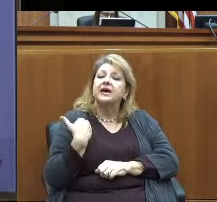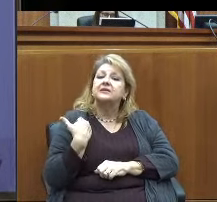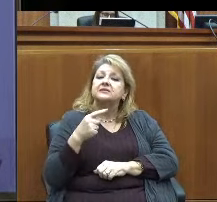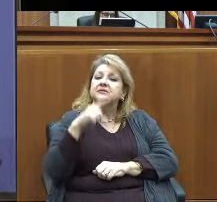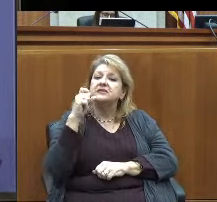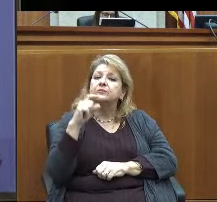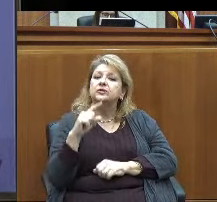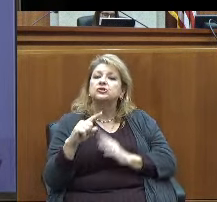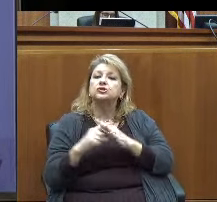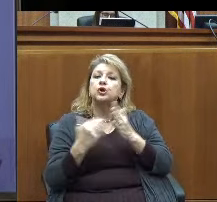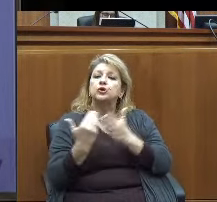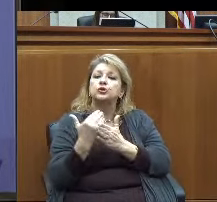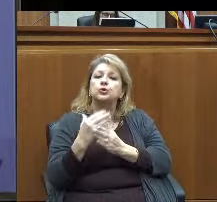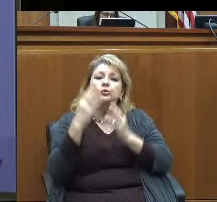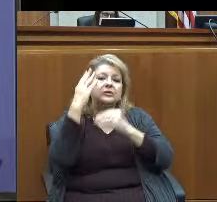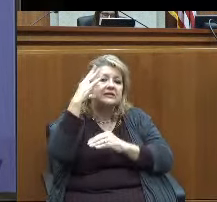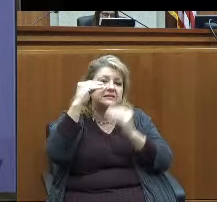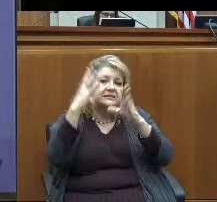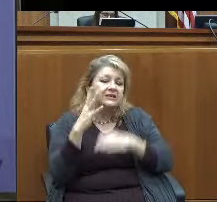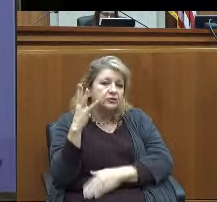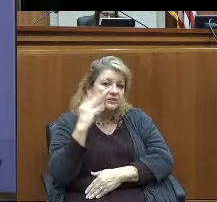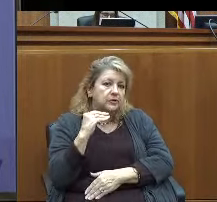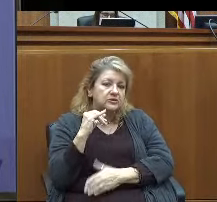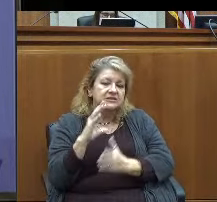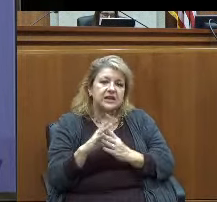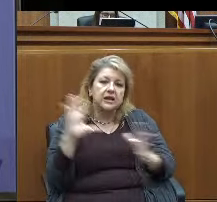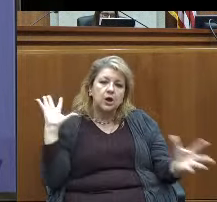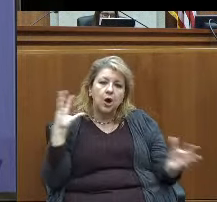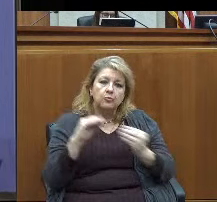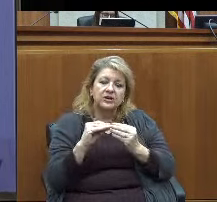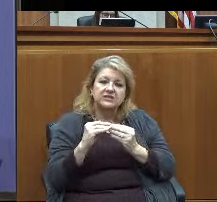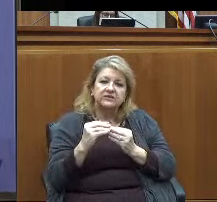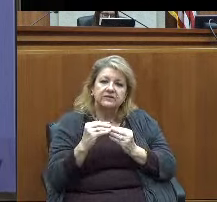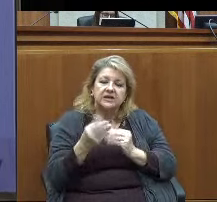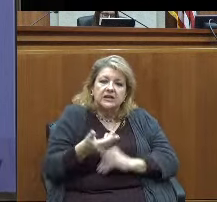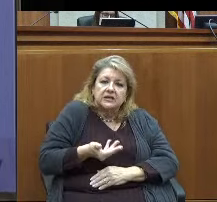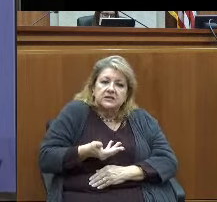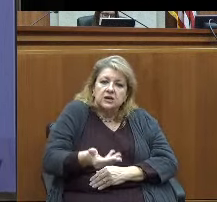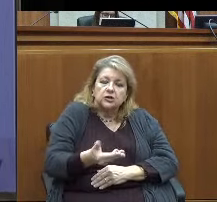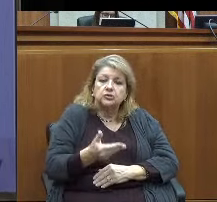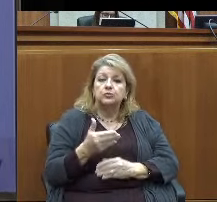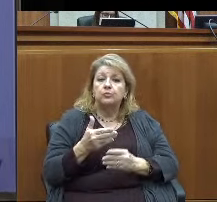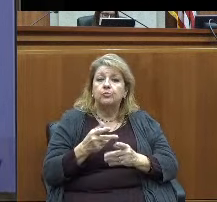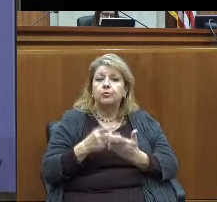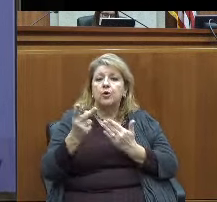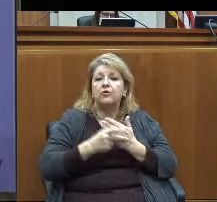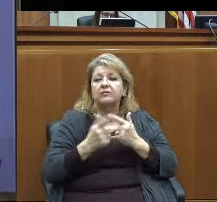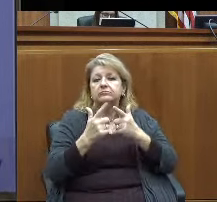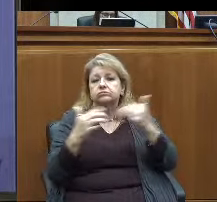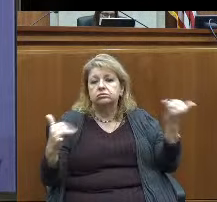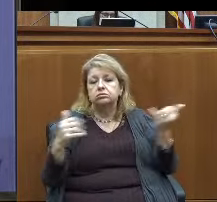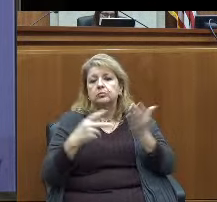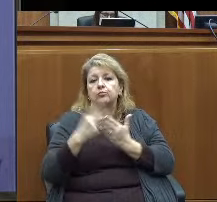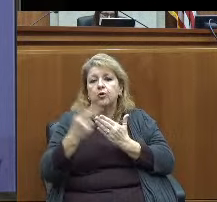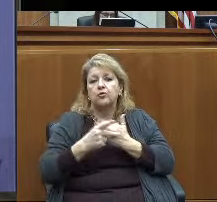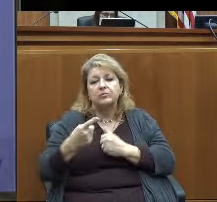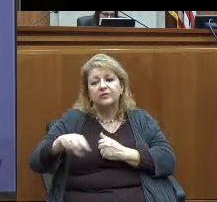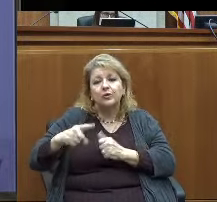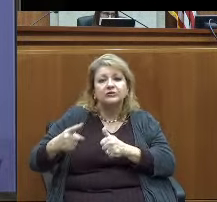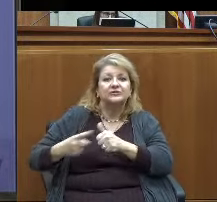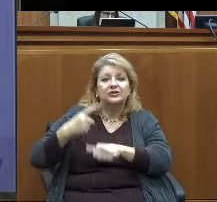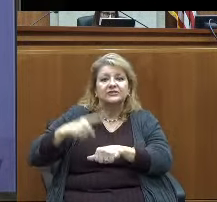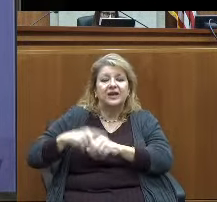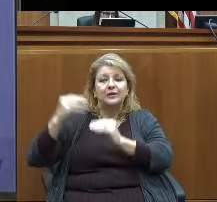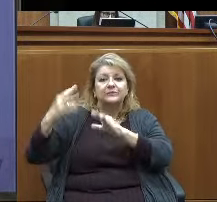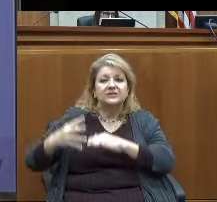Teacher Experience, which is a comprehensive induction program that offers multiple services for our beginning